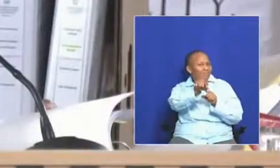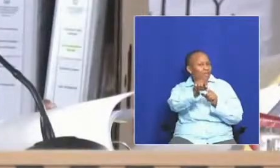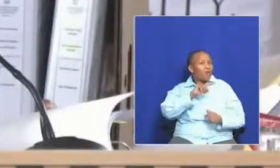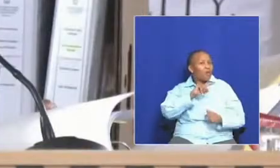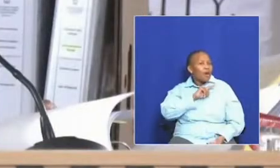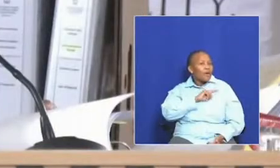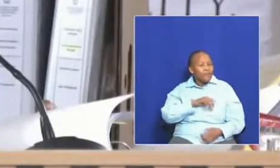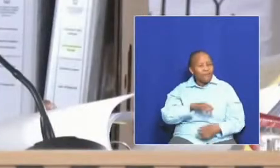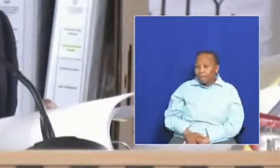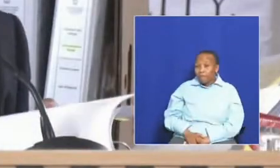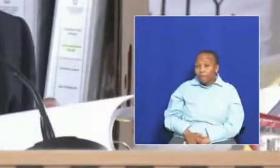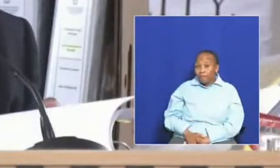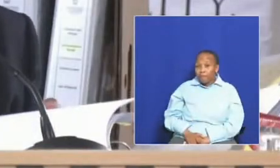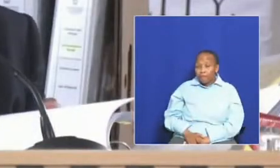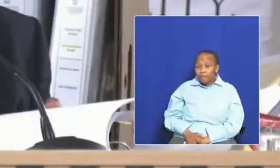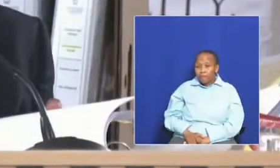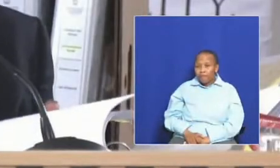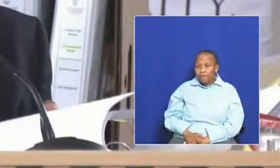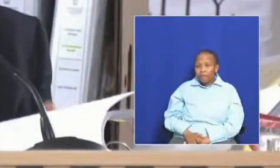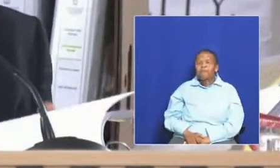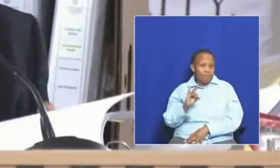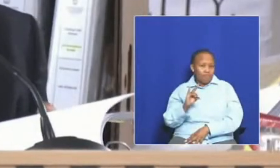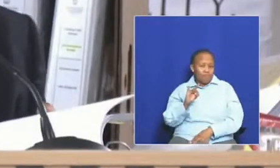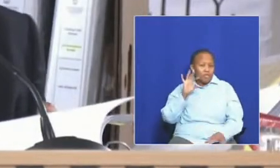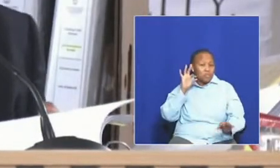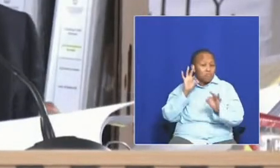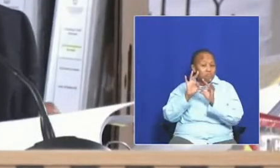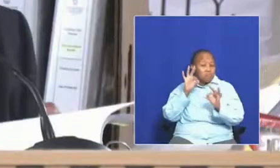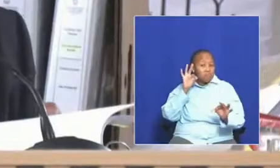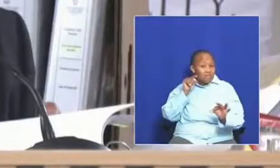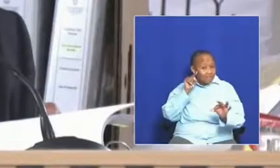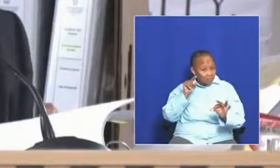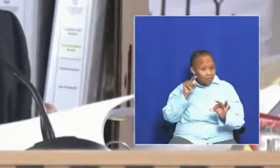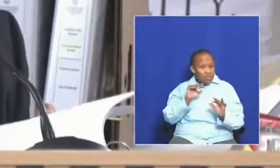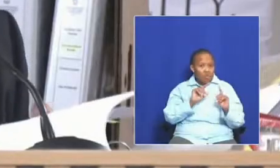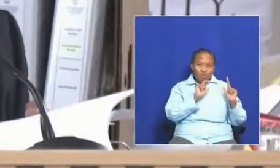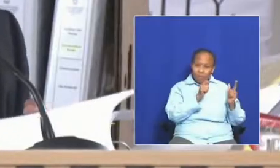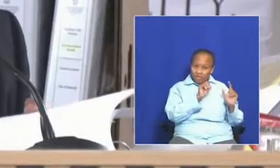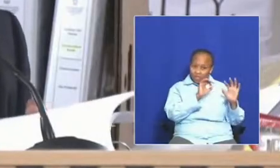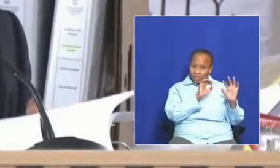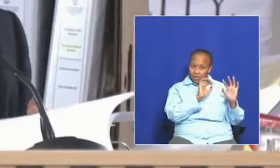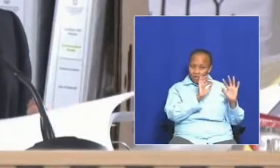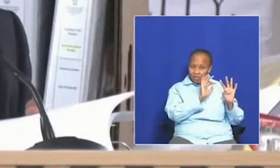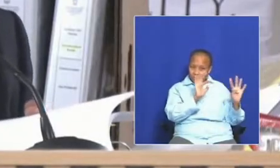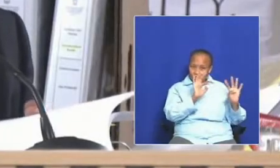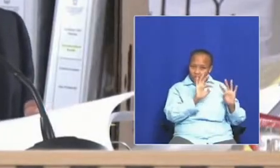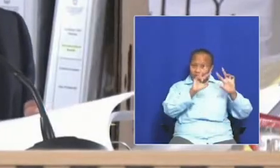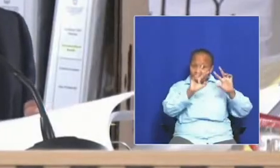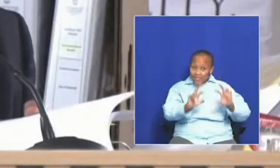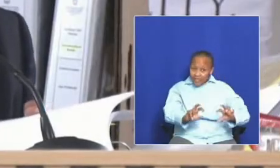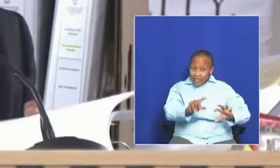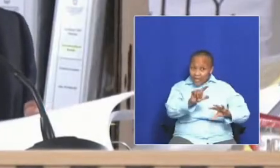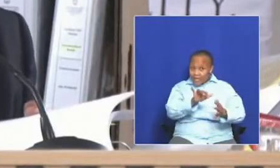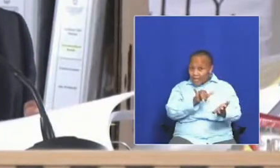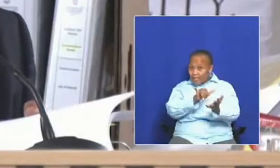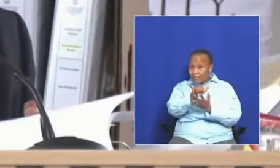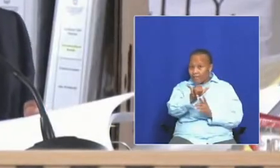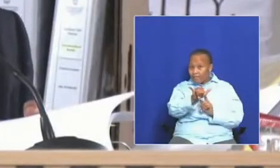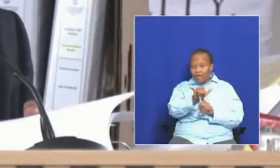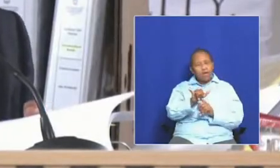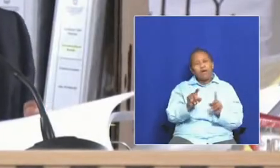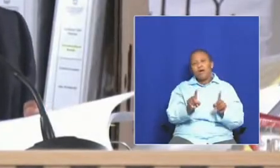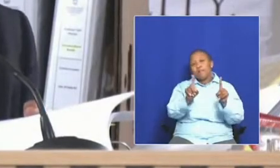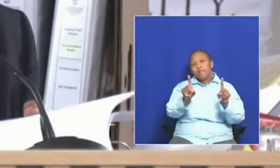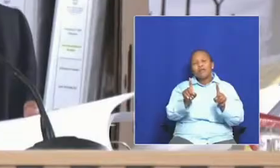Chair, it's not a particular issue this commission is investigating. It is investigating issues reflected in its terms of